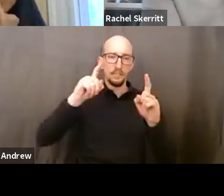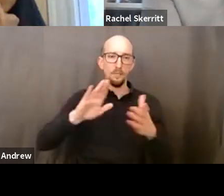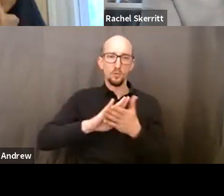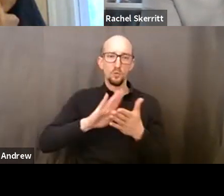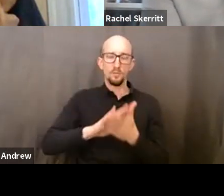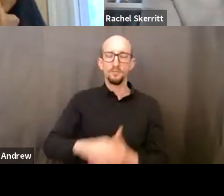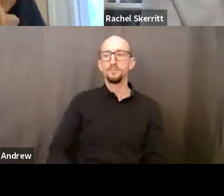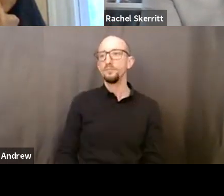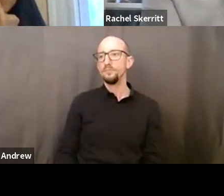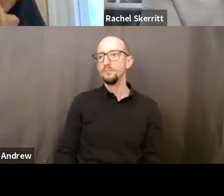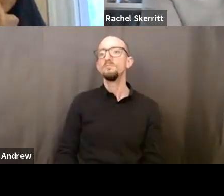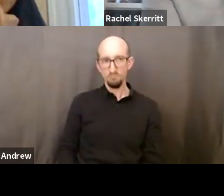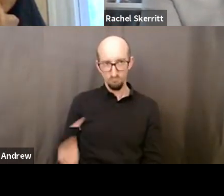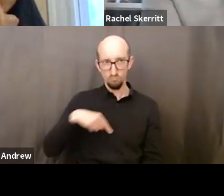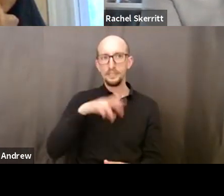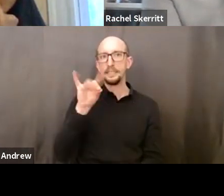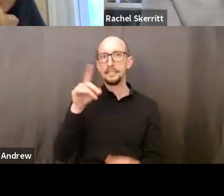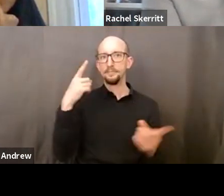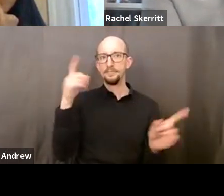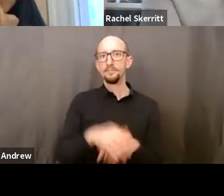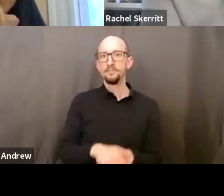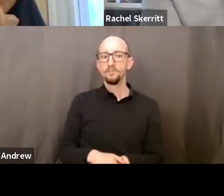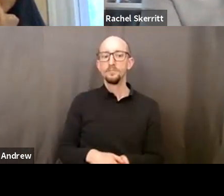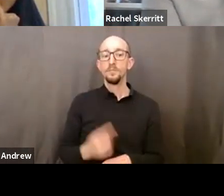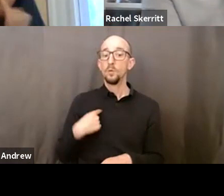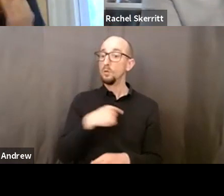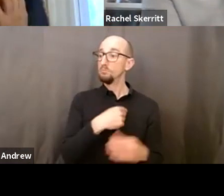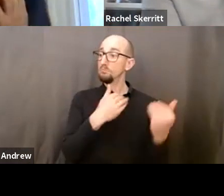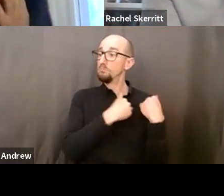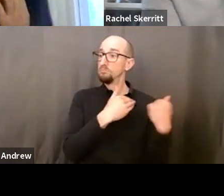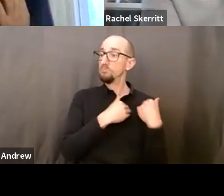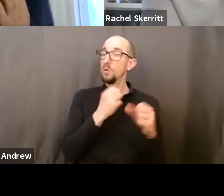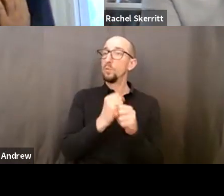maintaining, as although we've had definitions and disagreements,